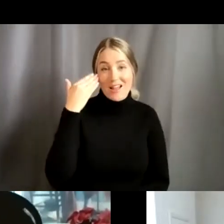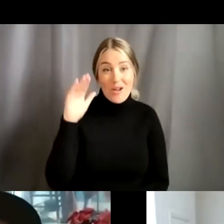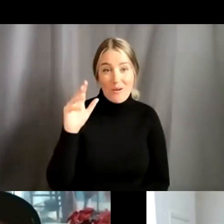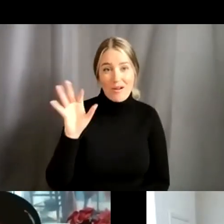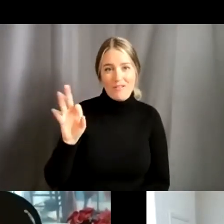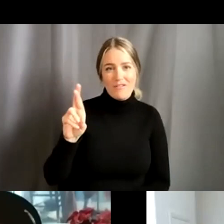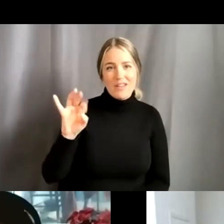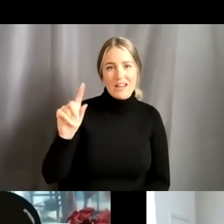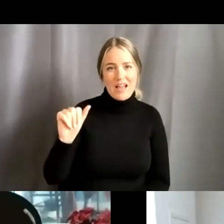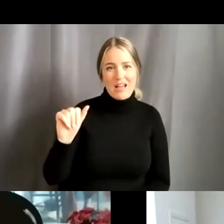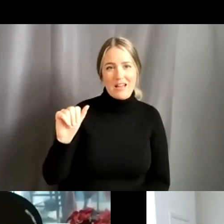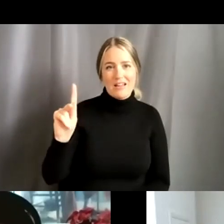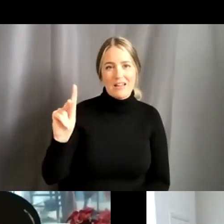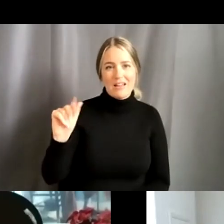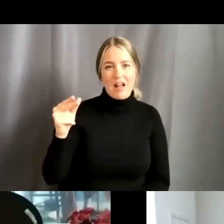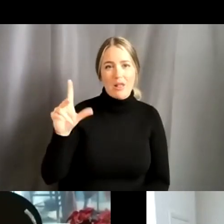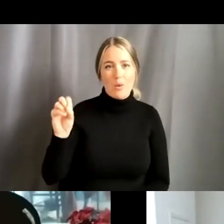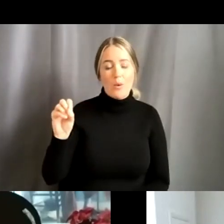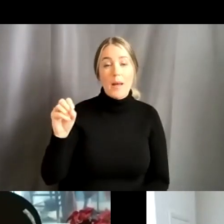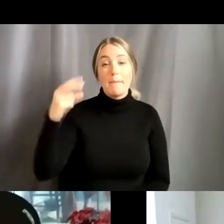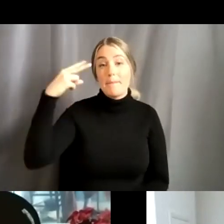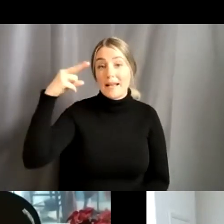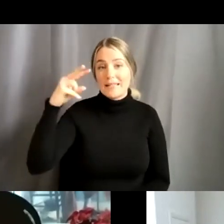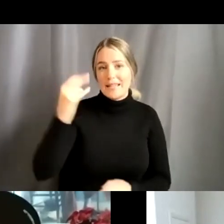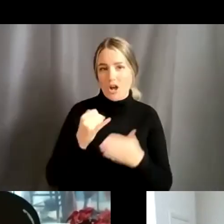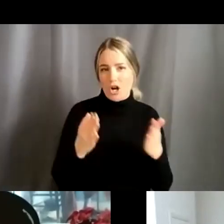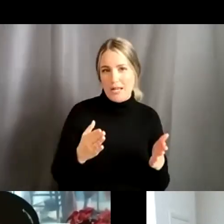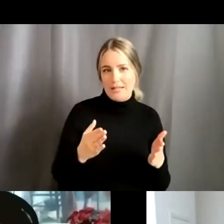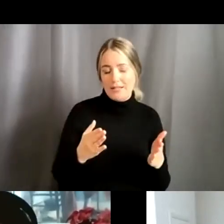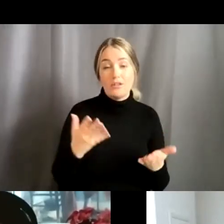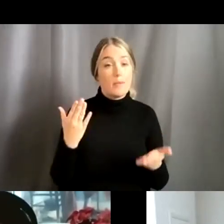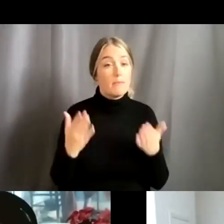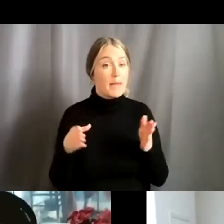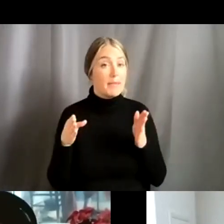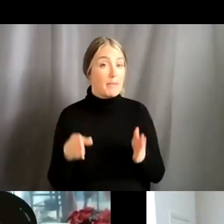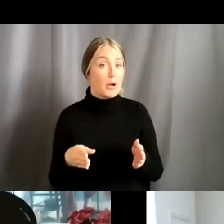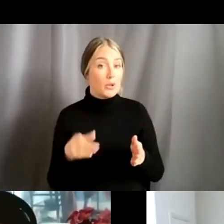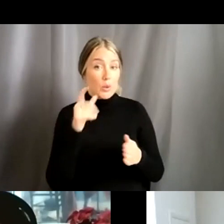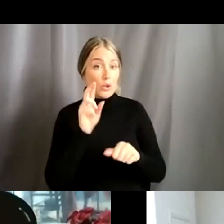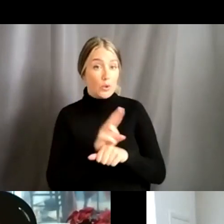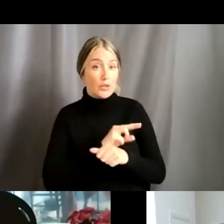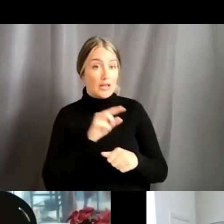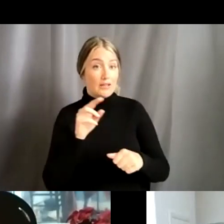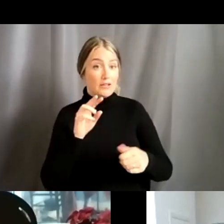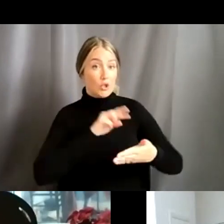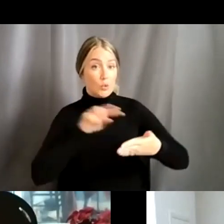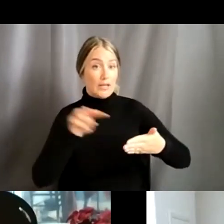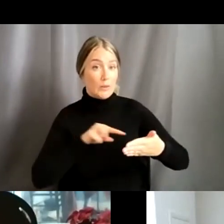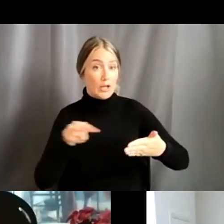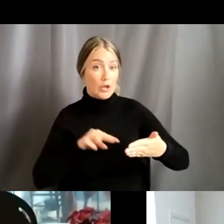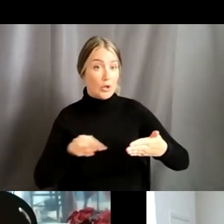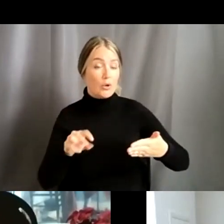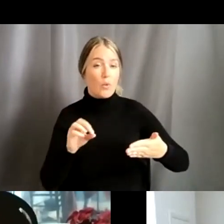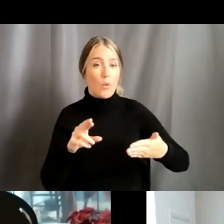Kahlo, a Mexican artist. So maybe the person using their screen reader or a